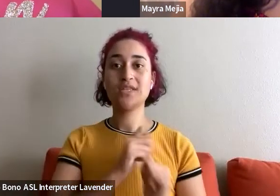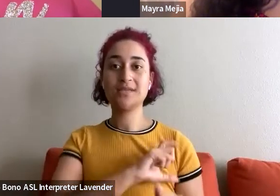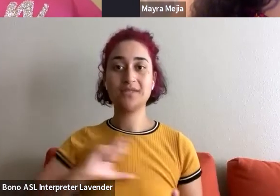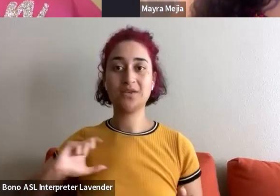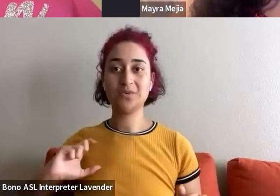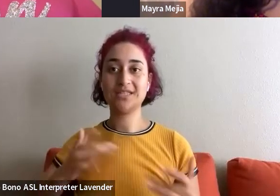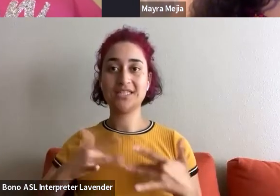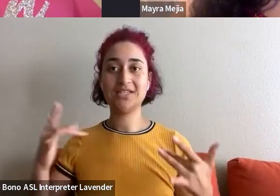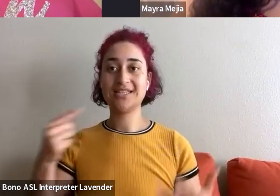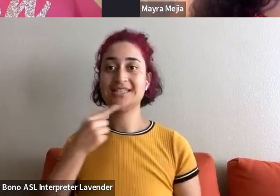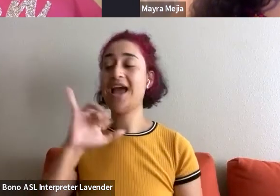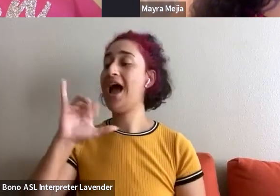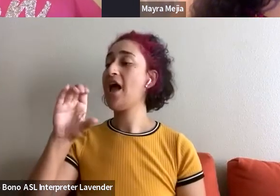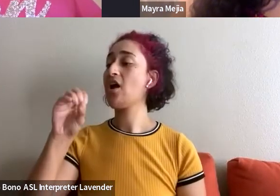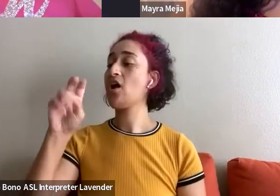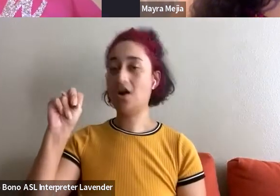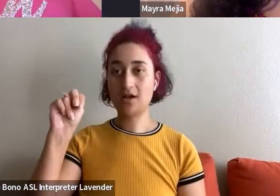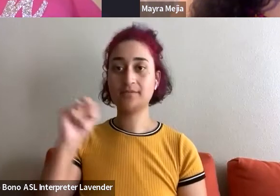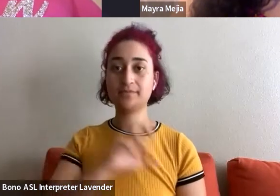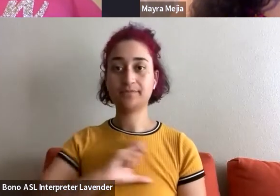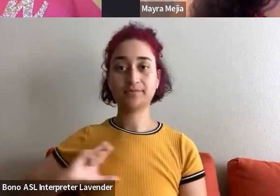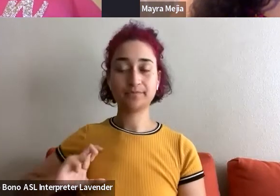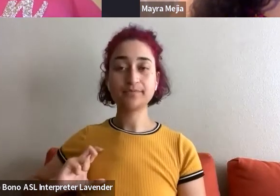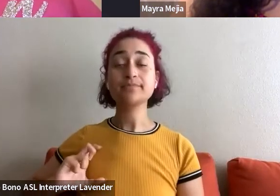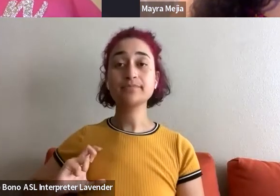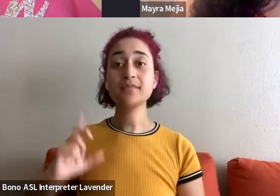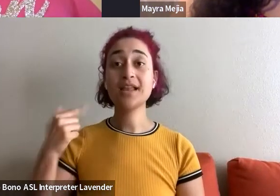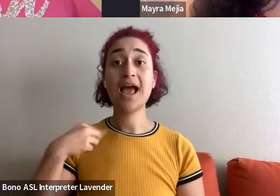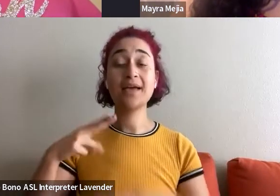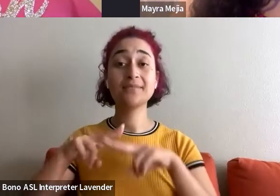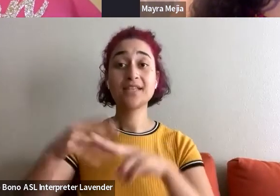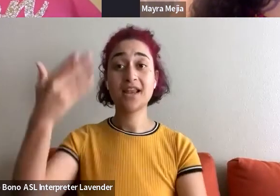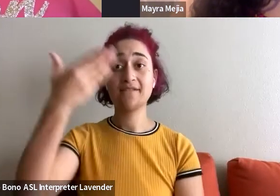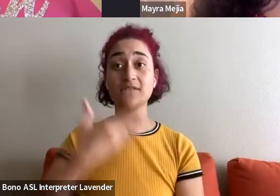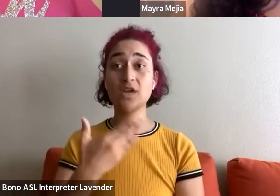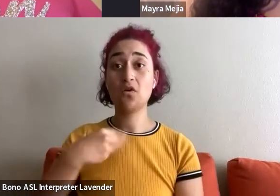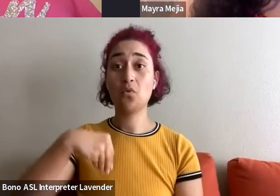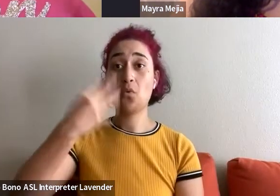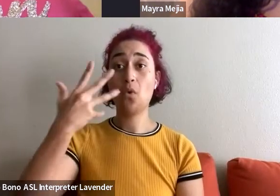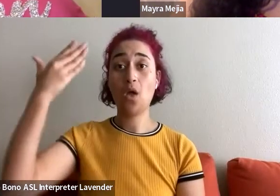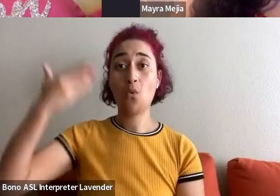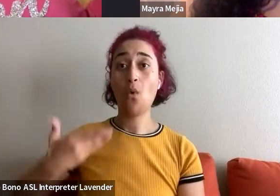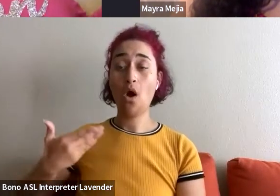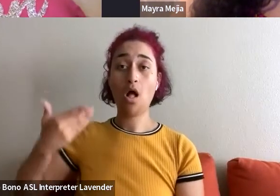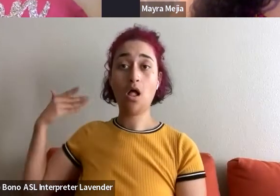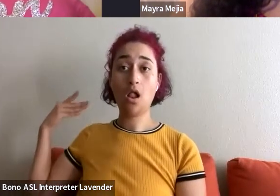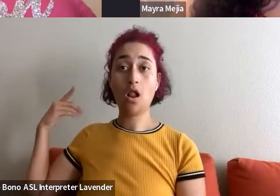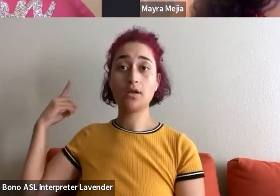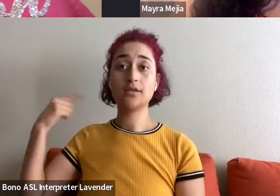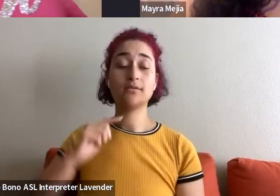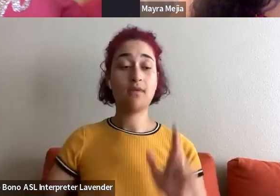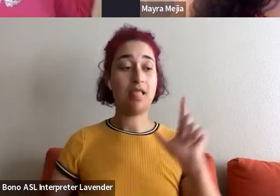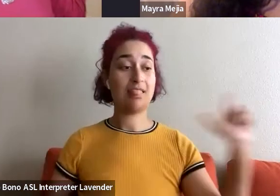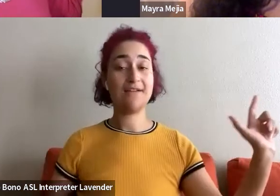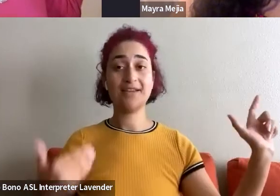the front. And I am sitting in front of a white wall. And to my left, I have a